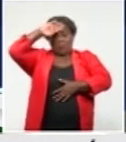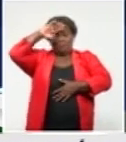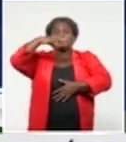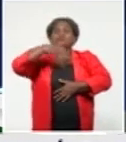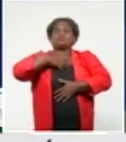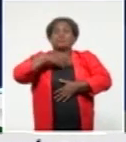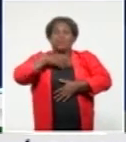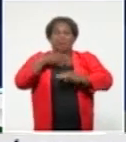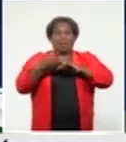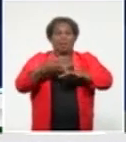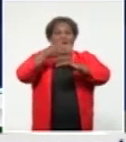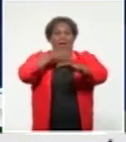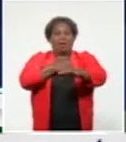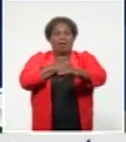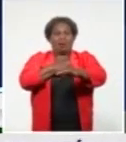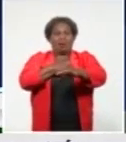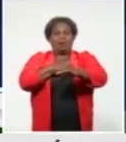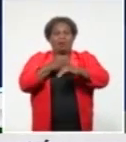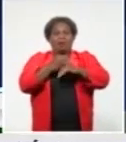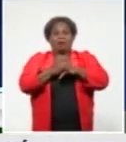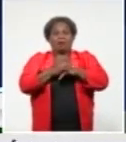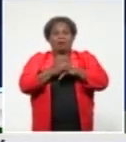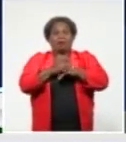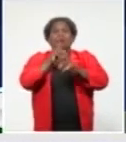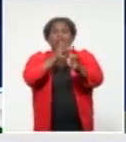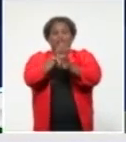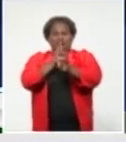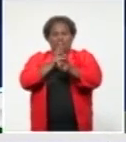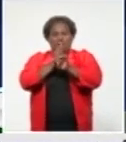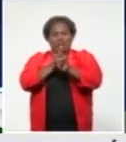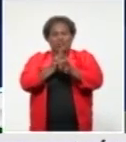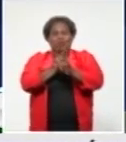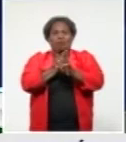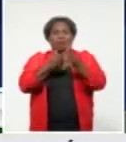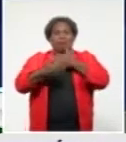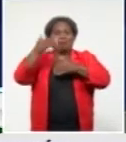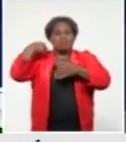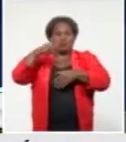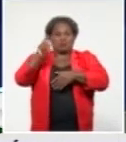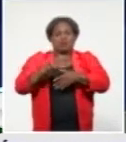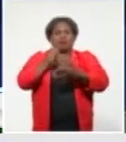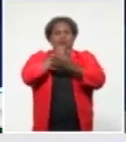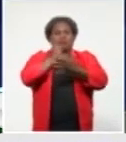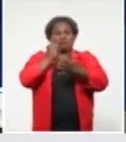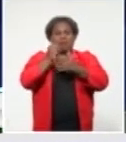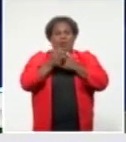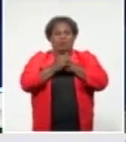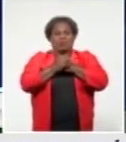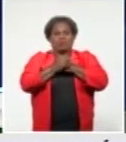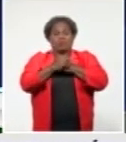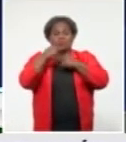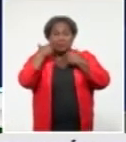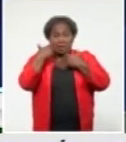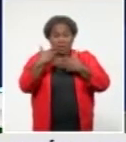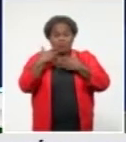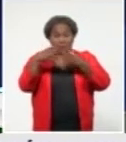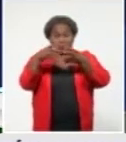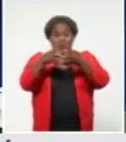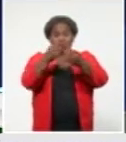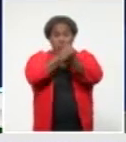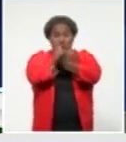is the 49.9% of all confirmed cases in Cuba. 22 patients were asymptomatic, that